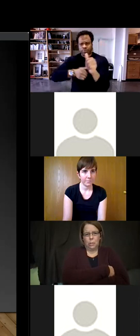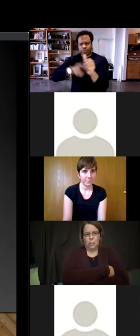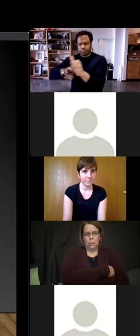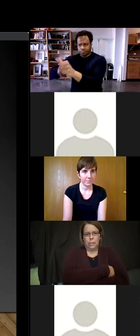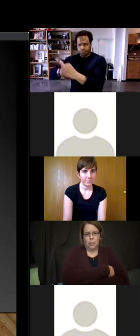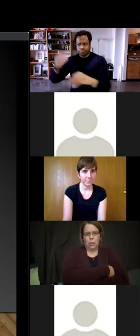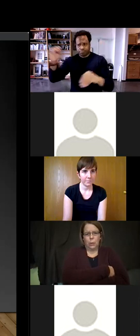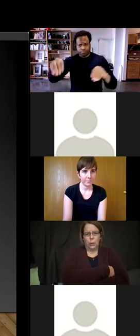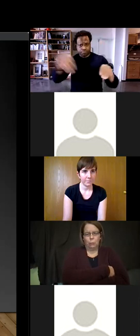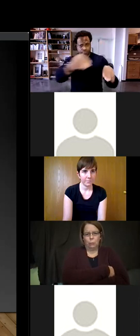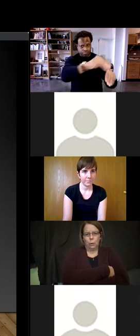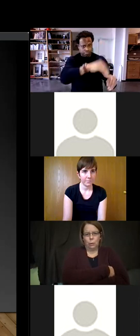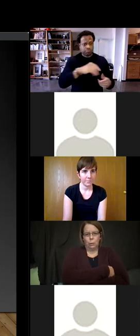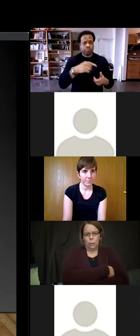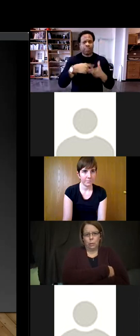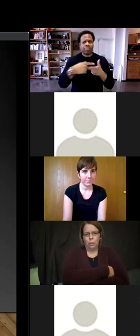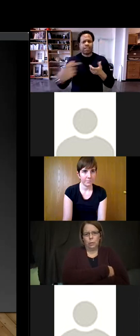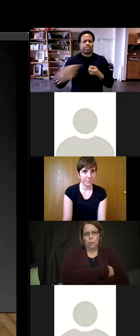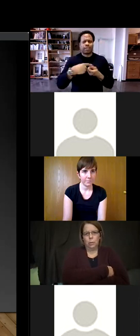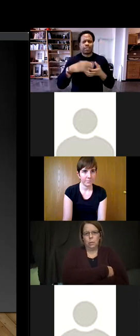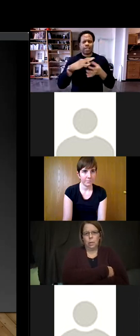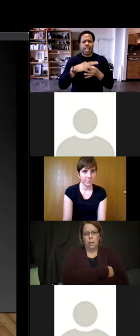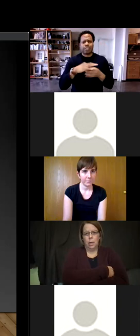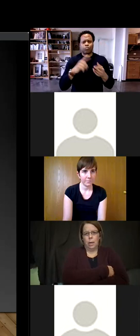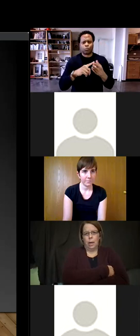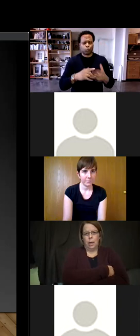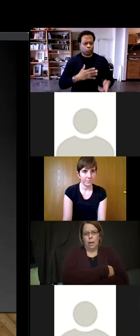Each person, they speak on their own phone.